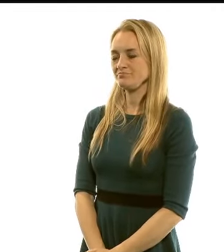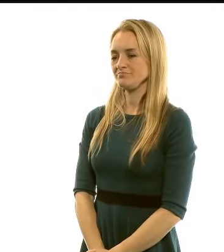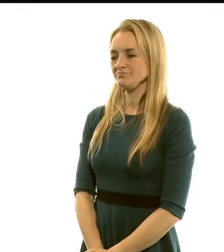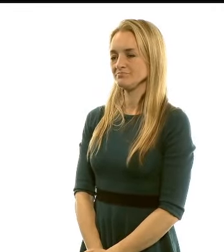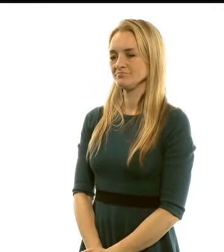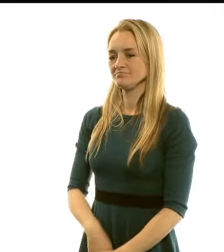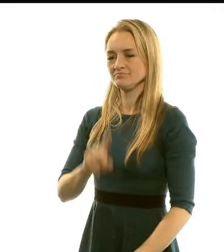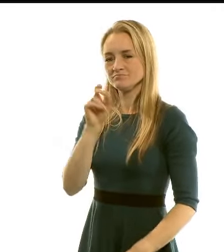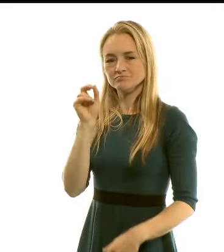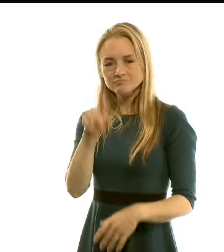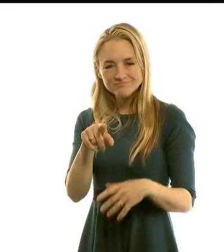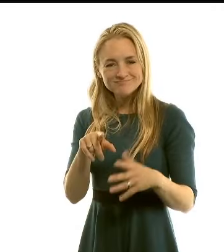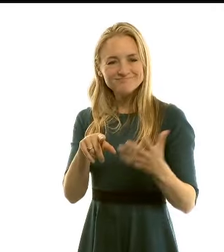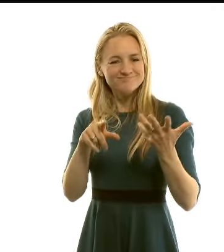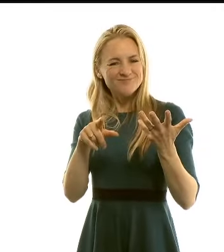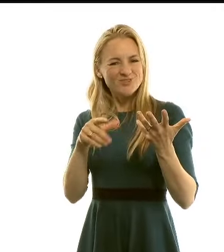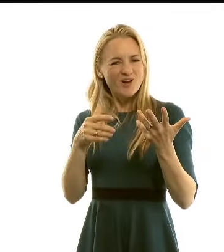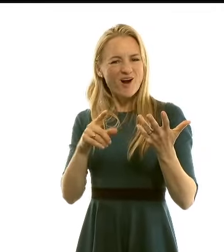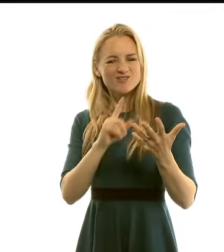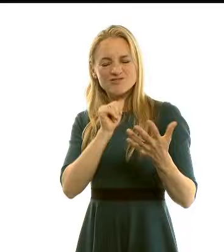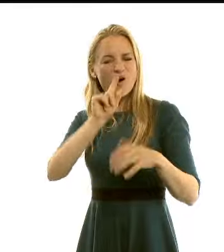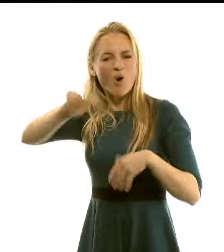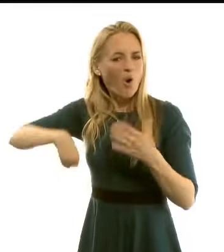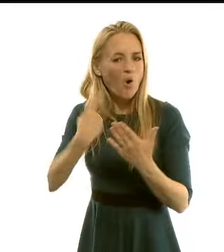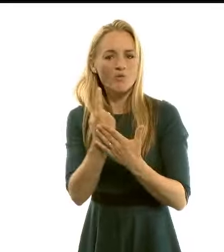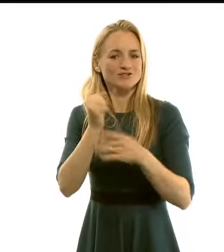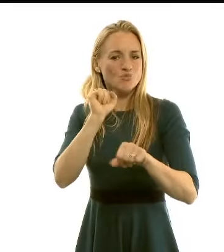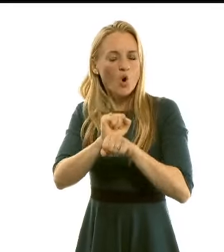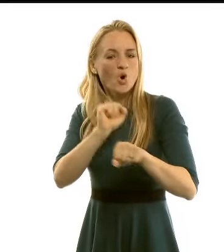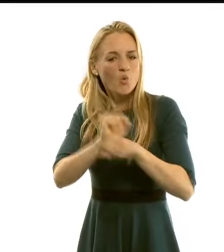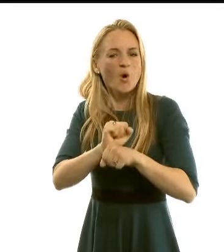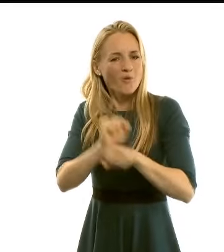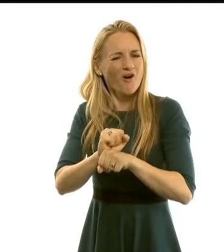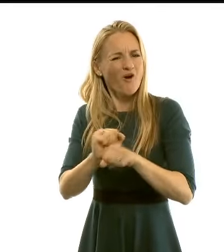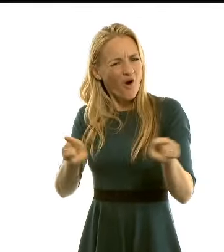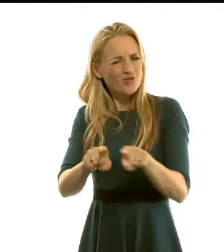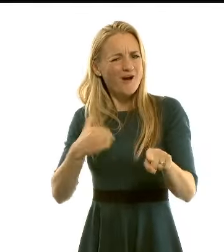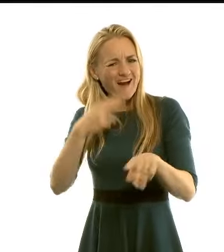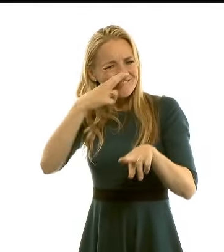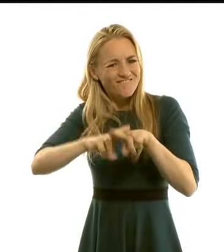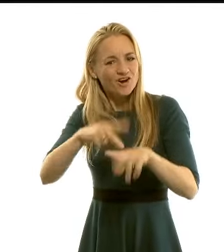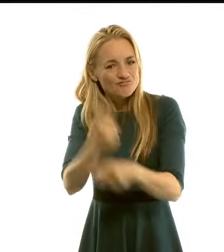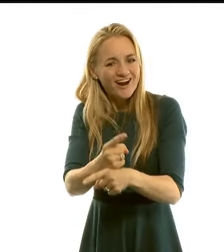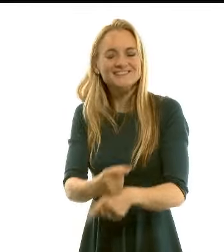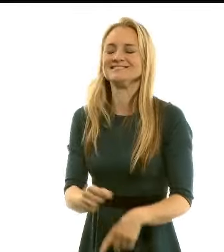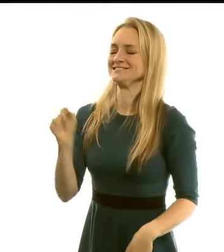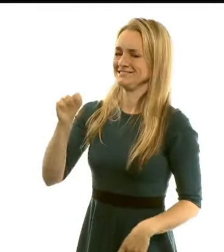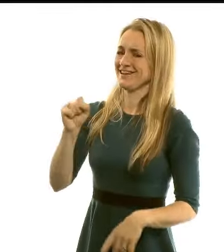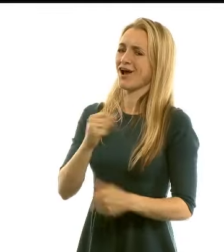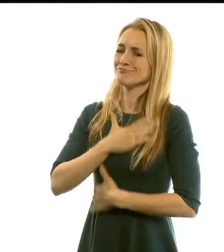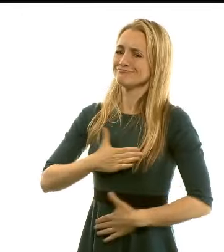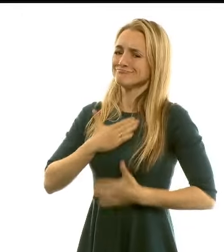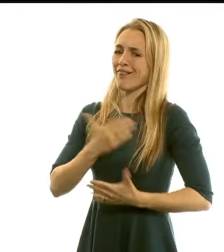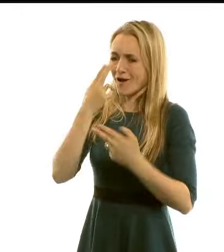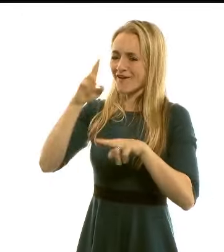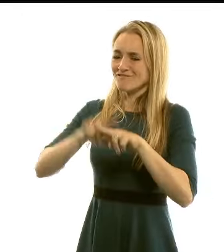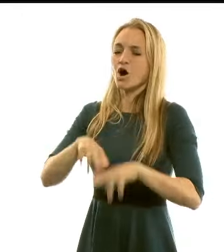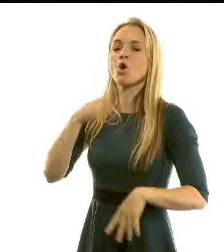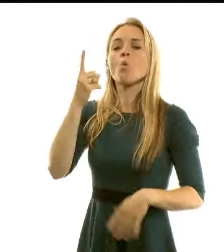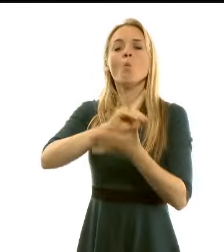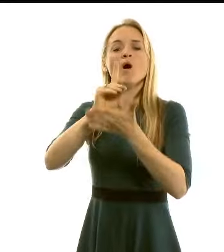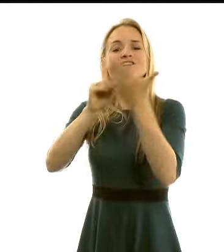fun traditions, games. Oh yeah, we have loads of fun. Actually, one of the designers, Henrik, introduced this fun tradition to the